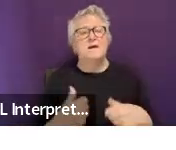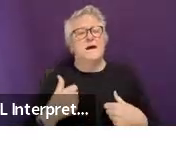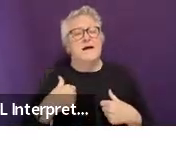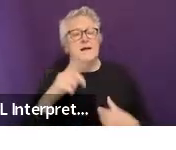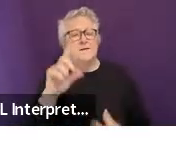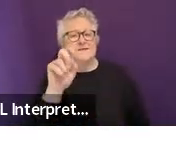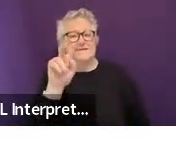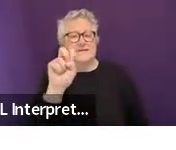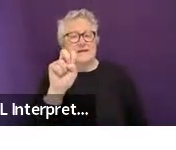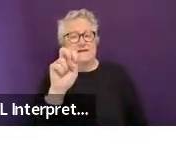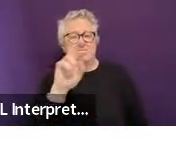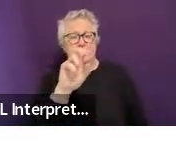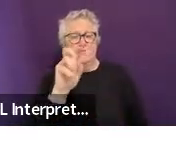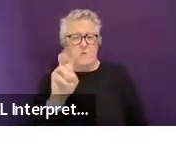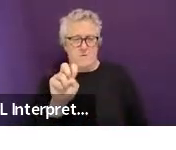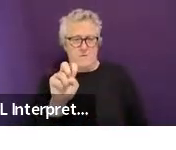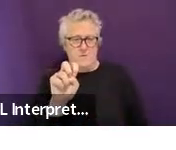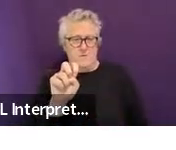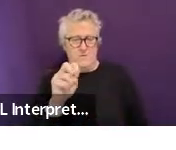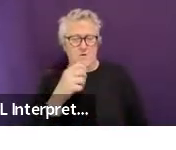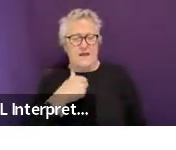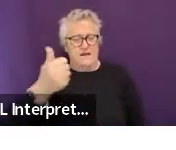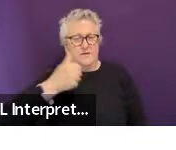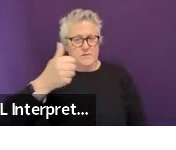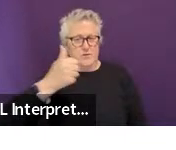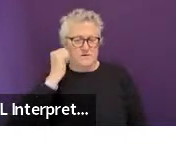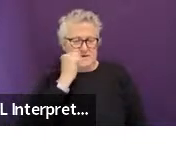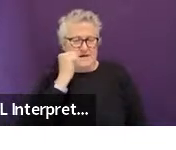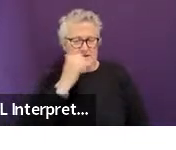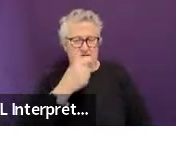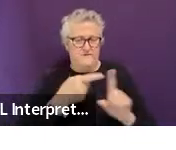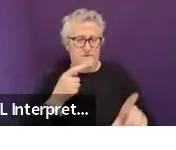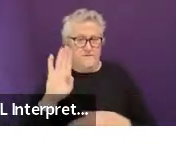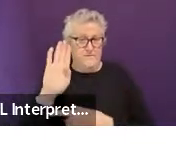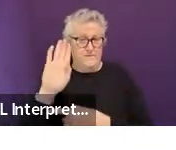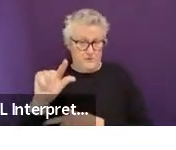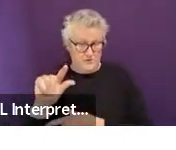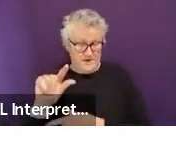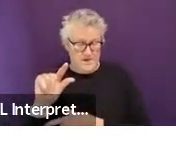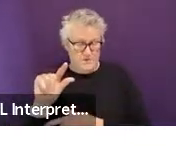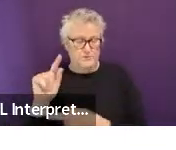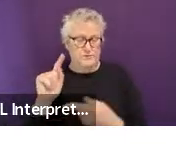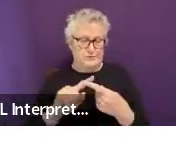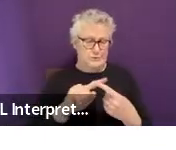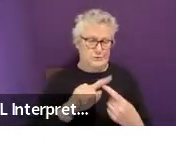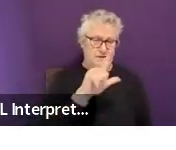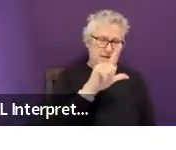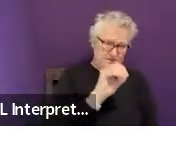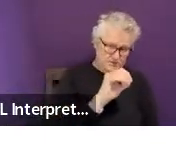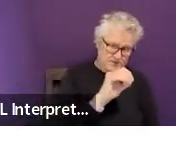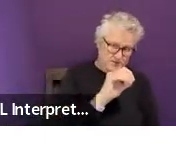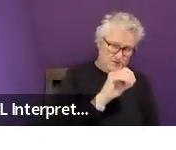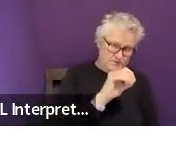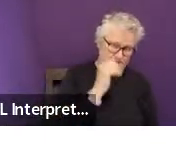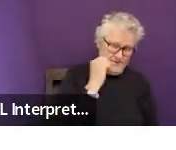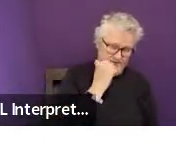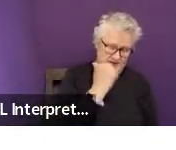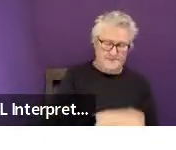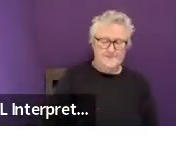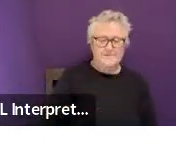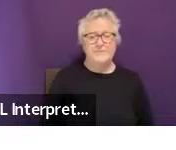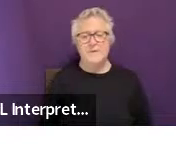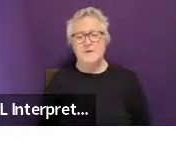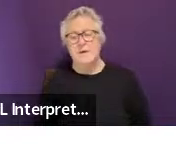from Battleground to Lake Oswego. Offshore ocean windmills may be manufactured in